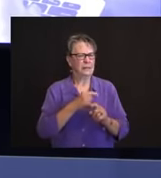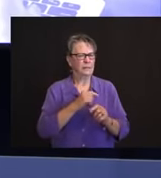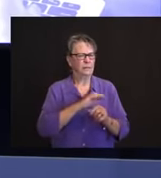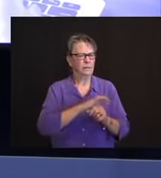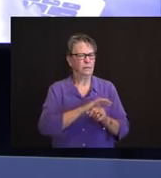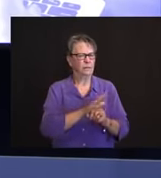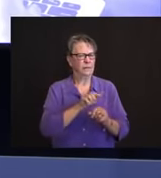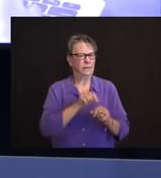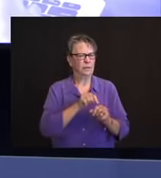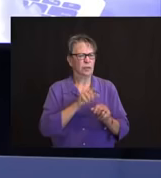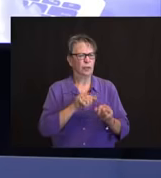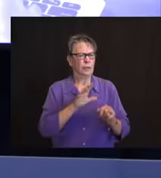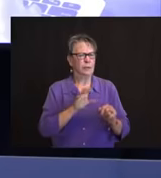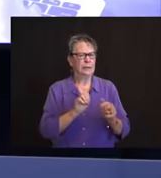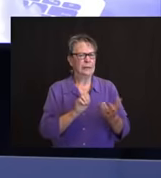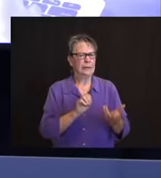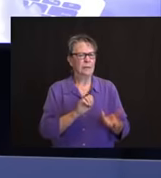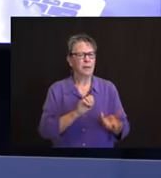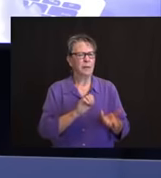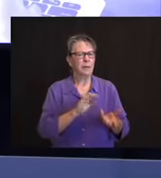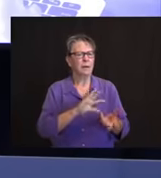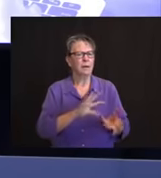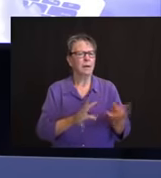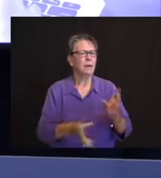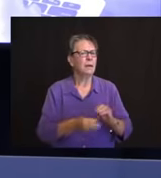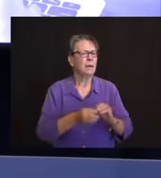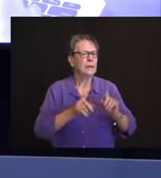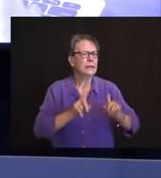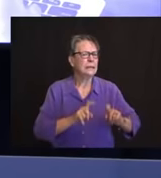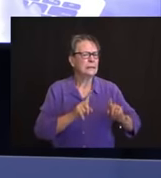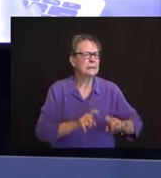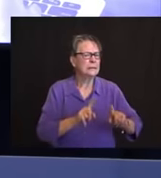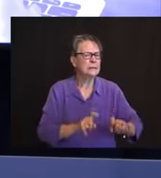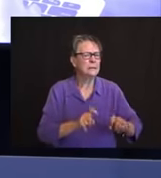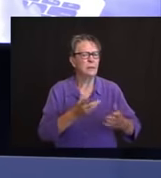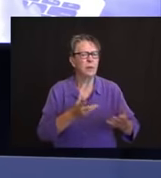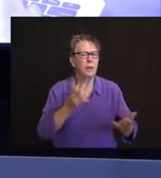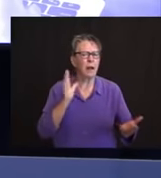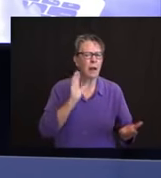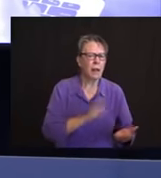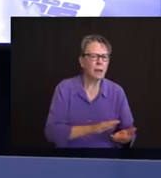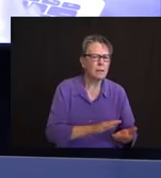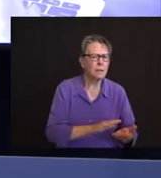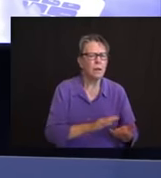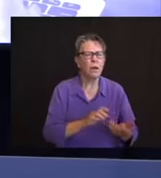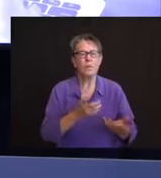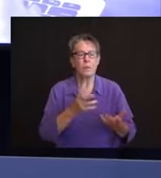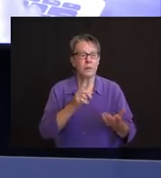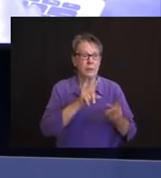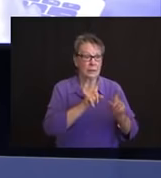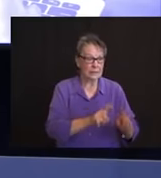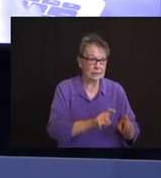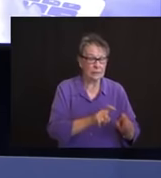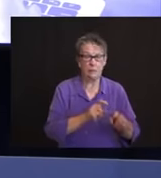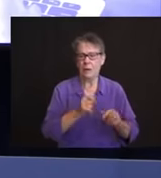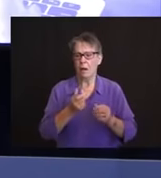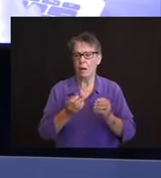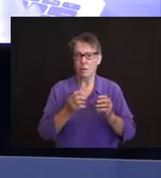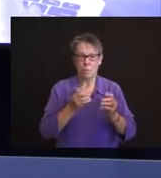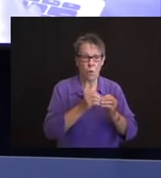overall total number of tests were down and the positivity rate goes up. So we have to make sure that testing is available, that we're testing at